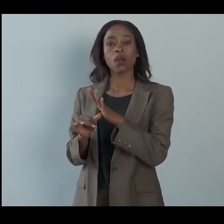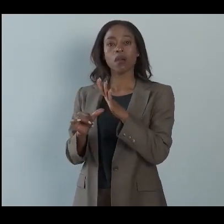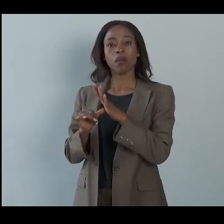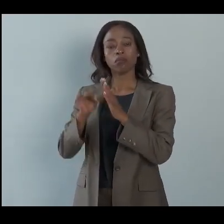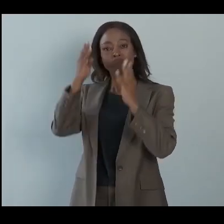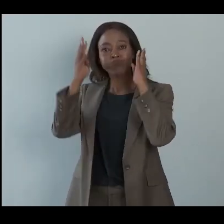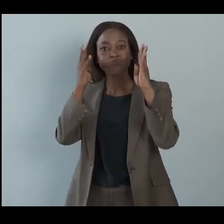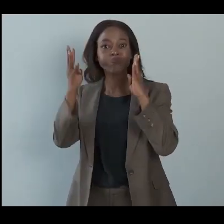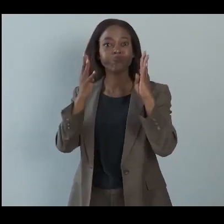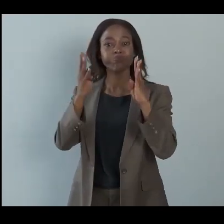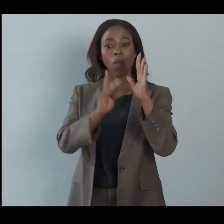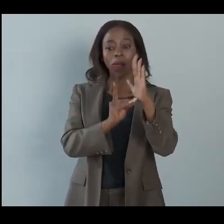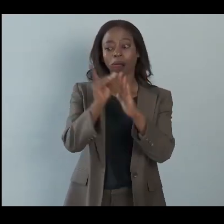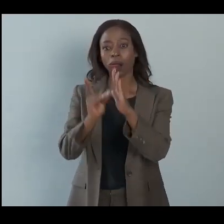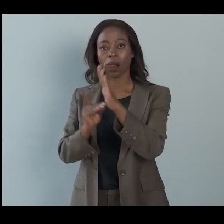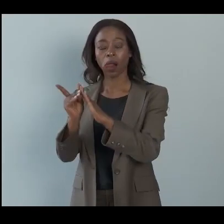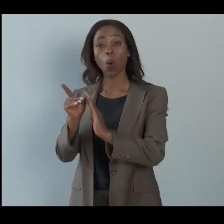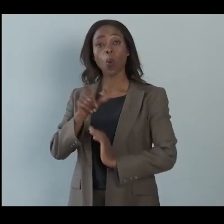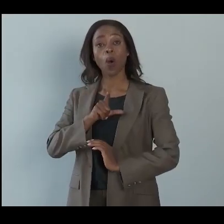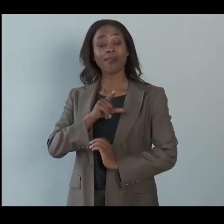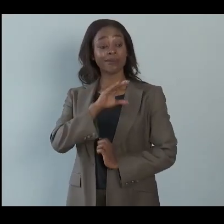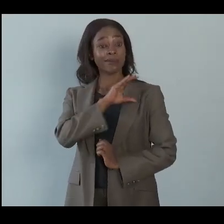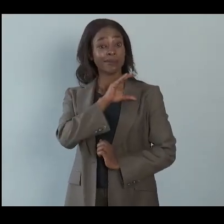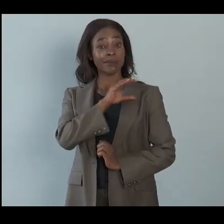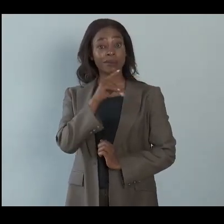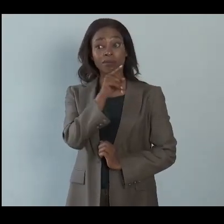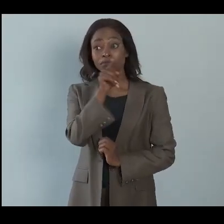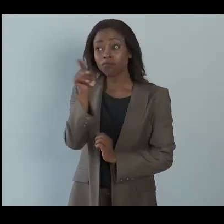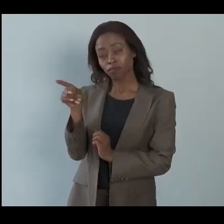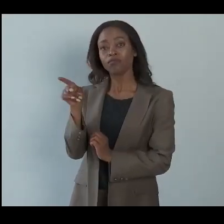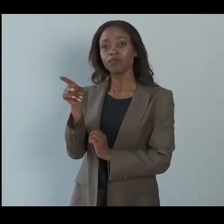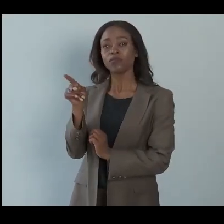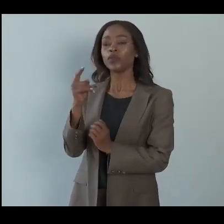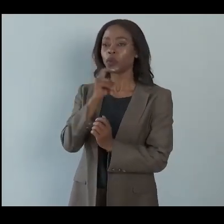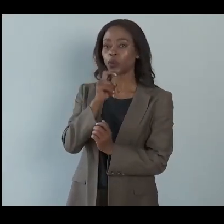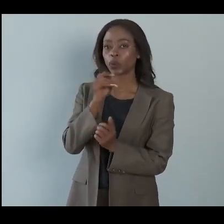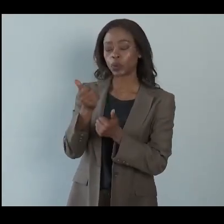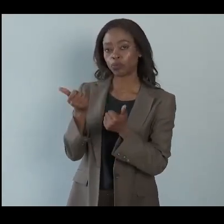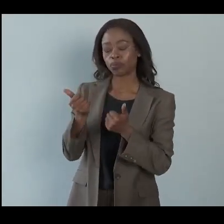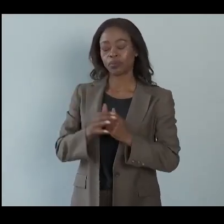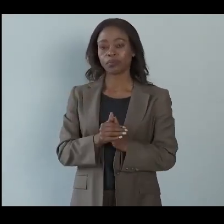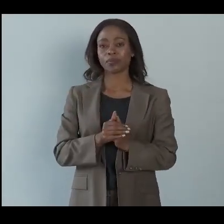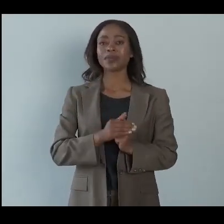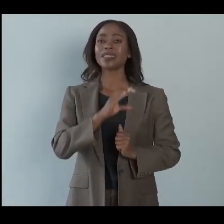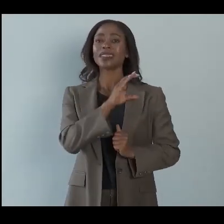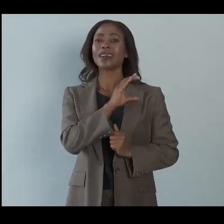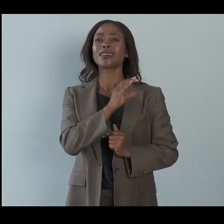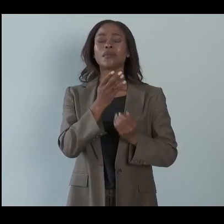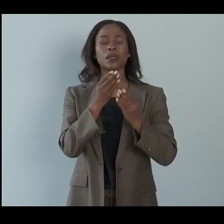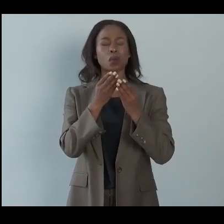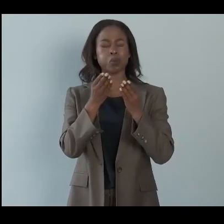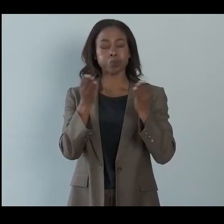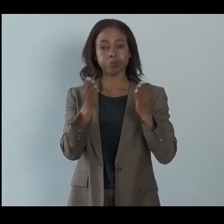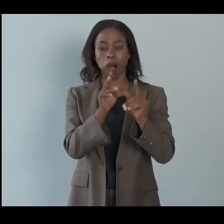product developments as clients, customers, and competitors evolve and transact. Our customer base is broad and includes